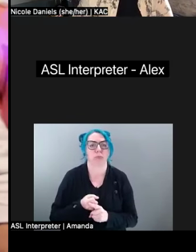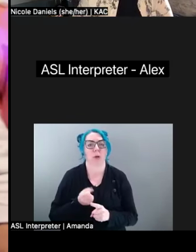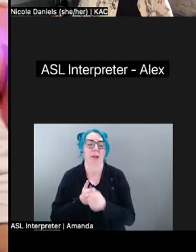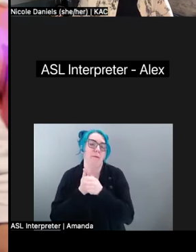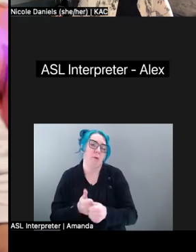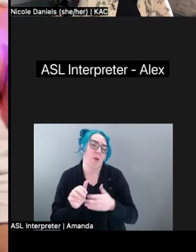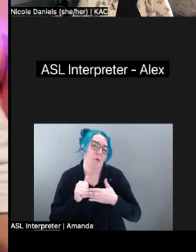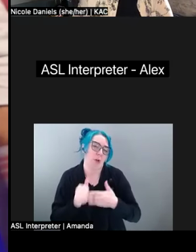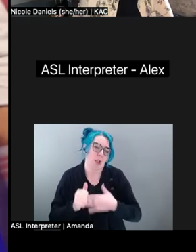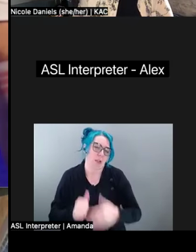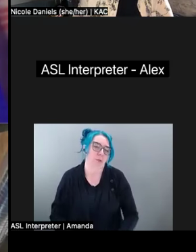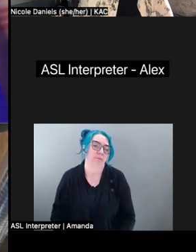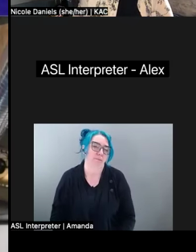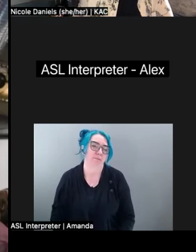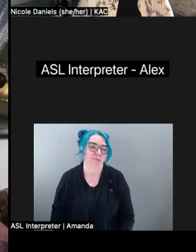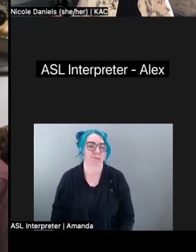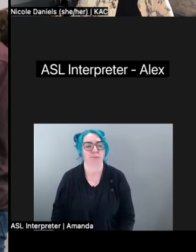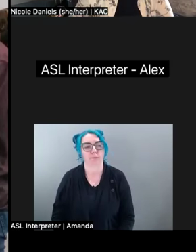before.